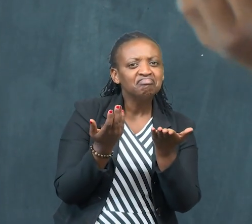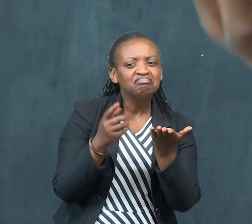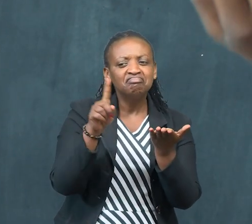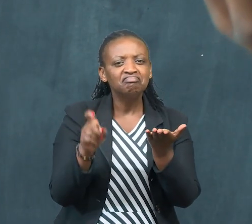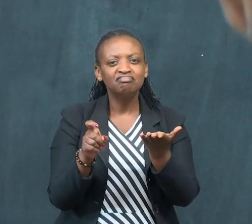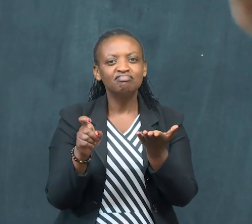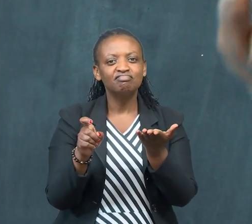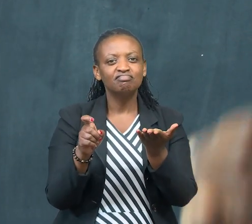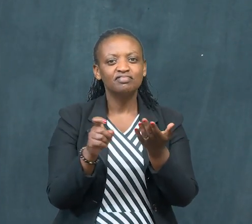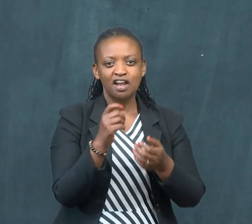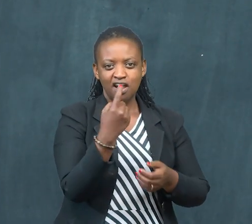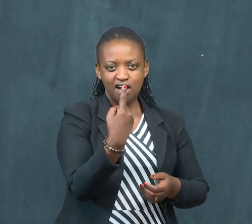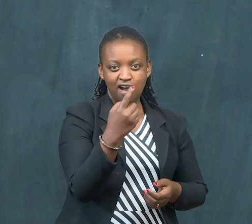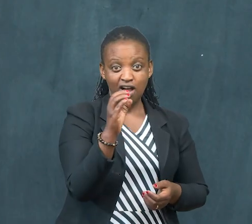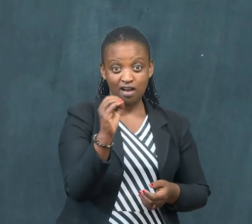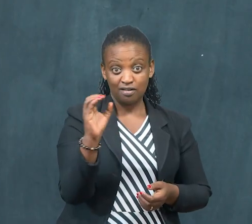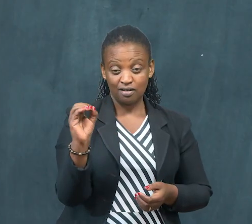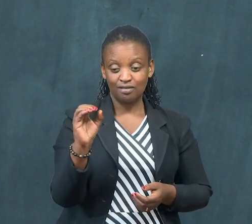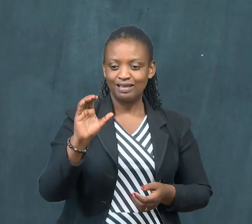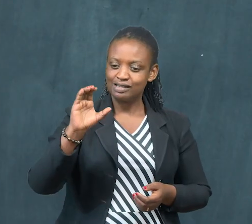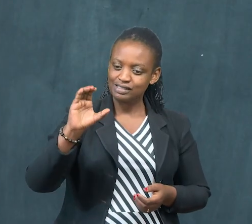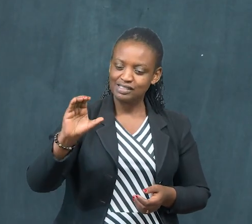is equal to 100